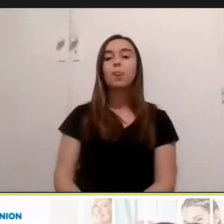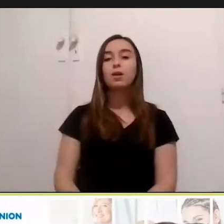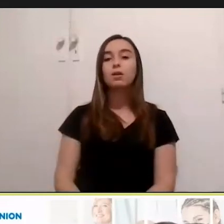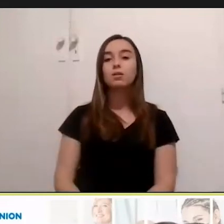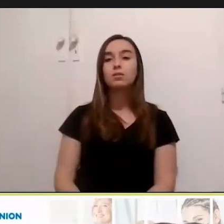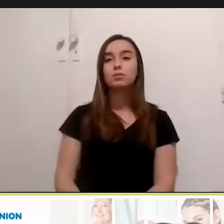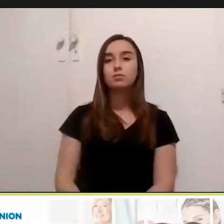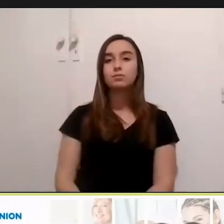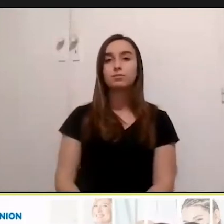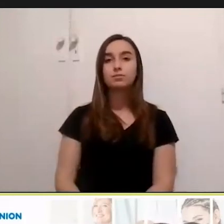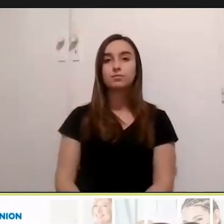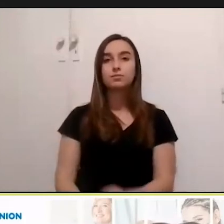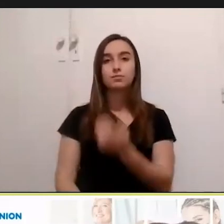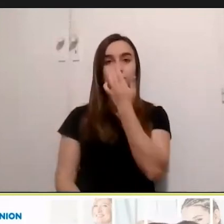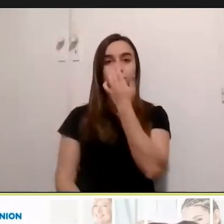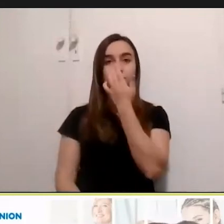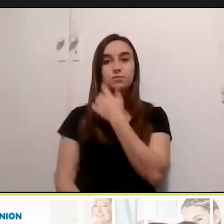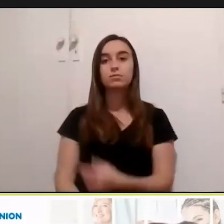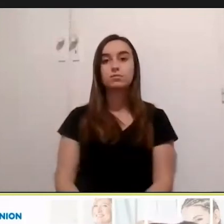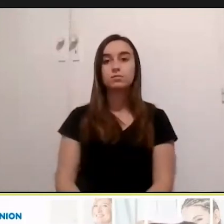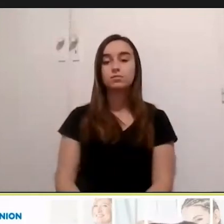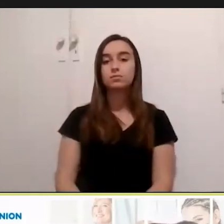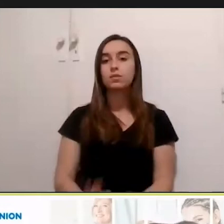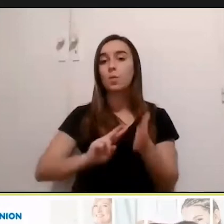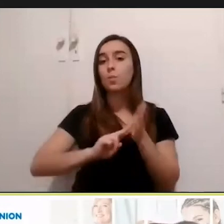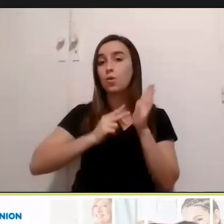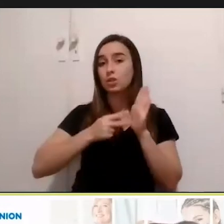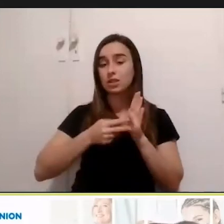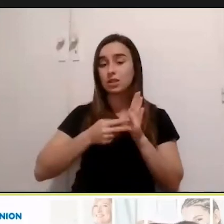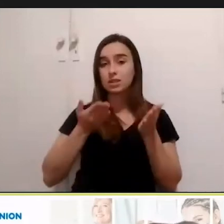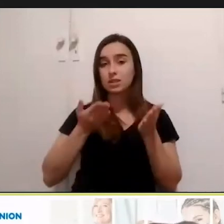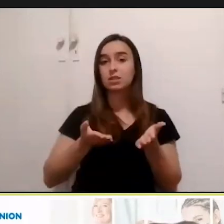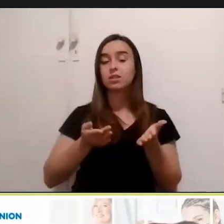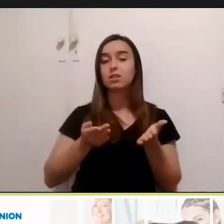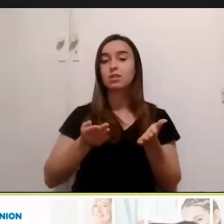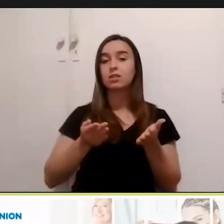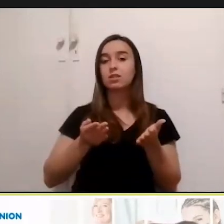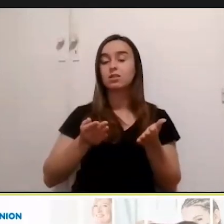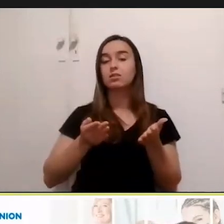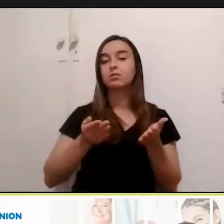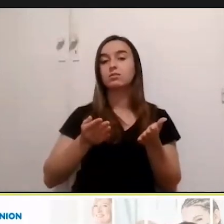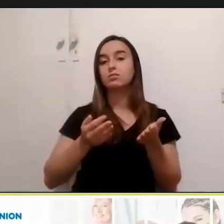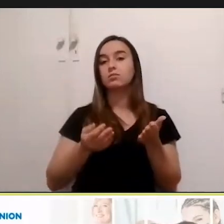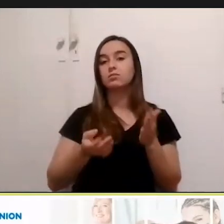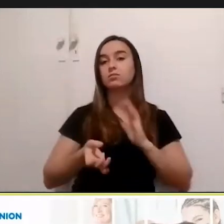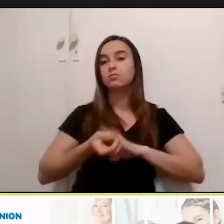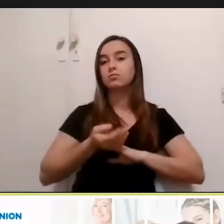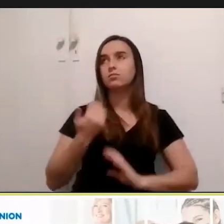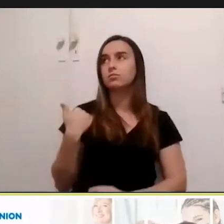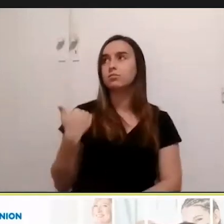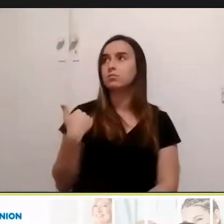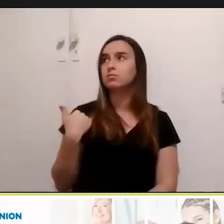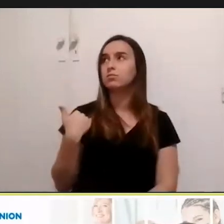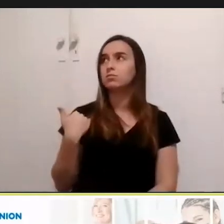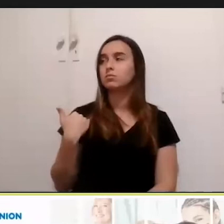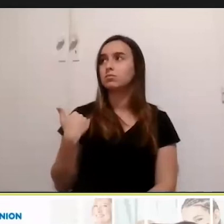1. The project, this report was published, if I'm not wrong,